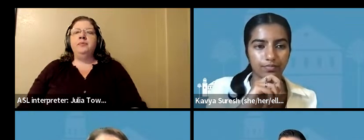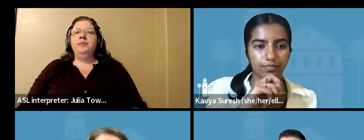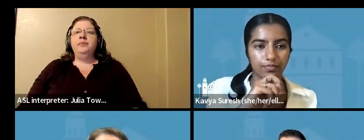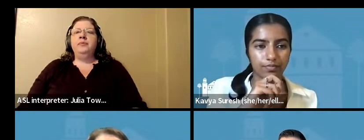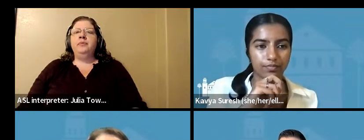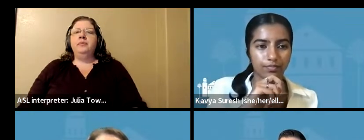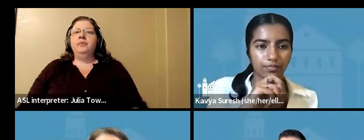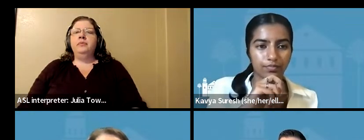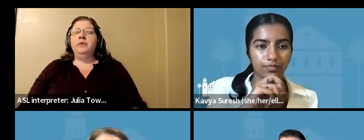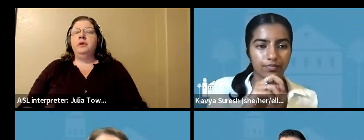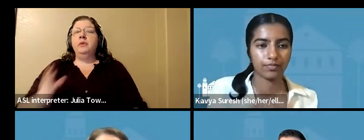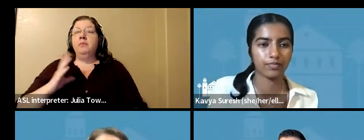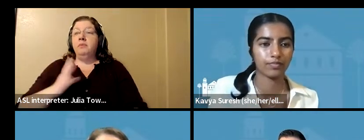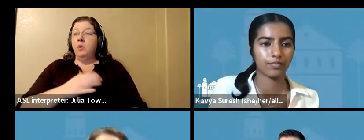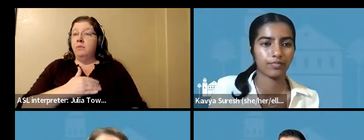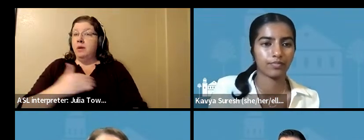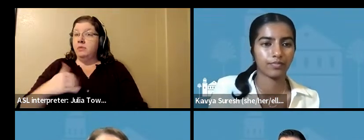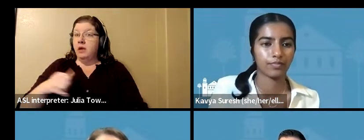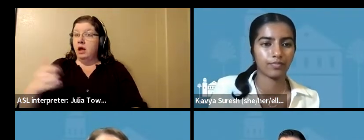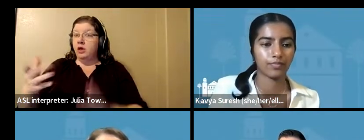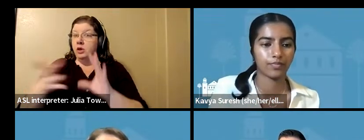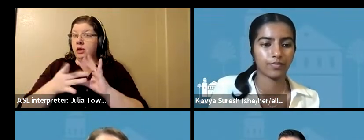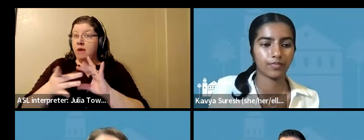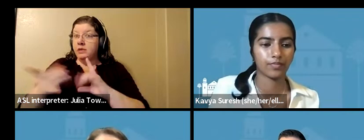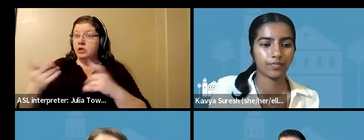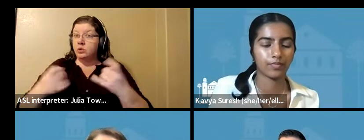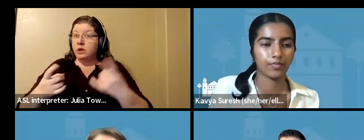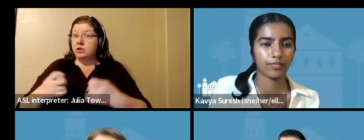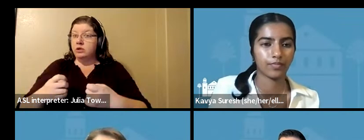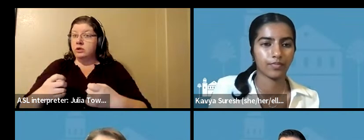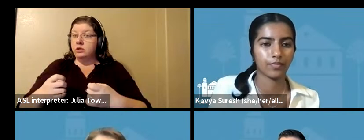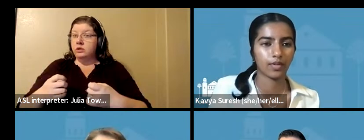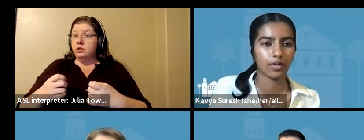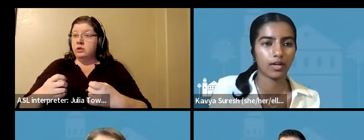Board members, any other additional comments or questions?